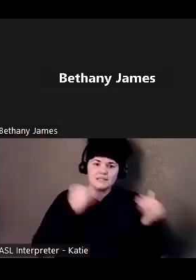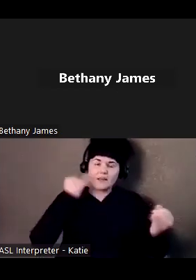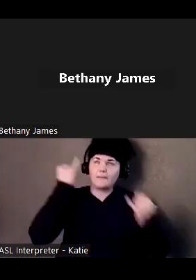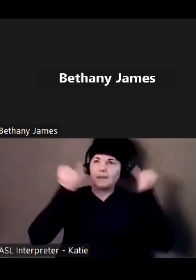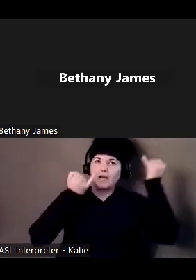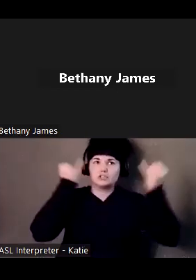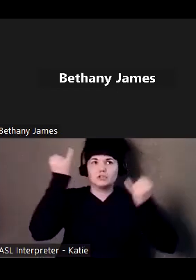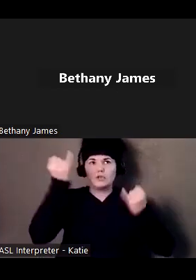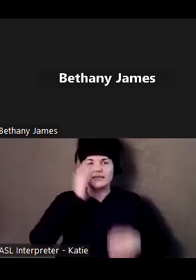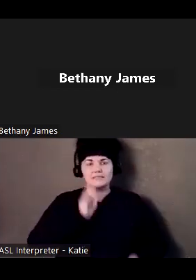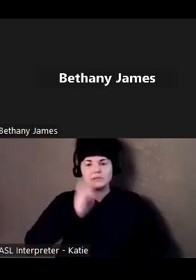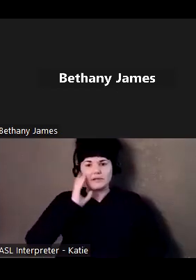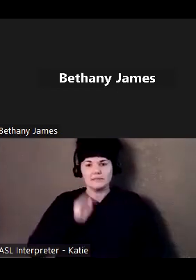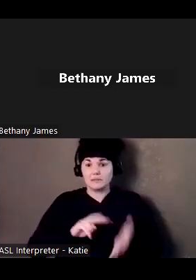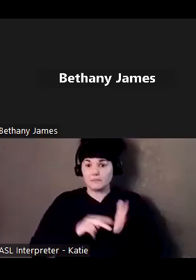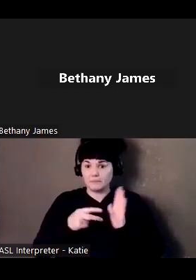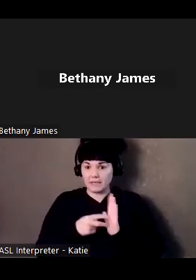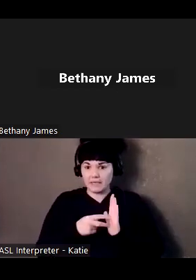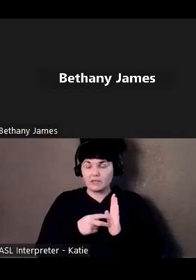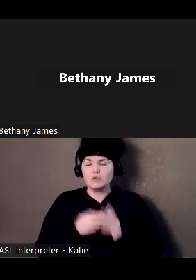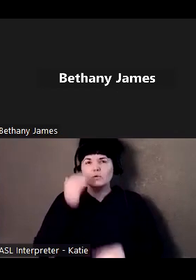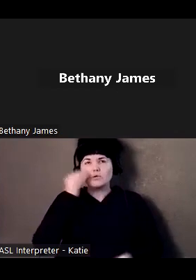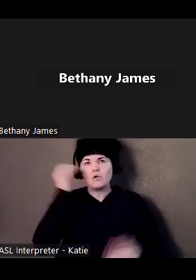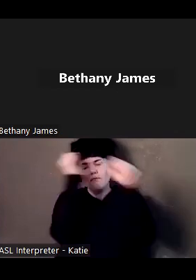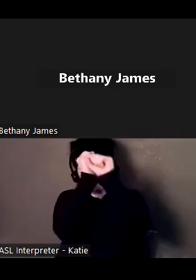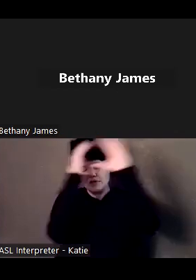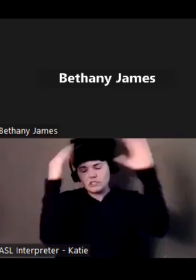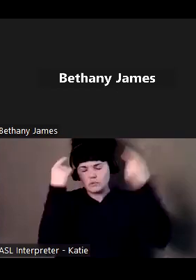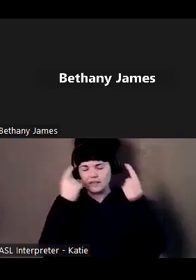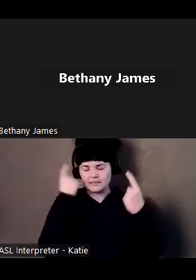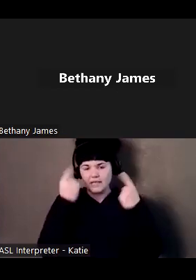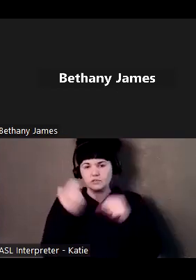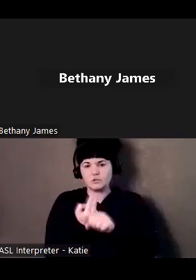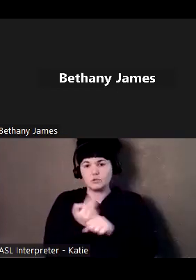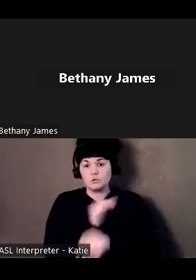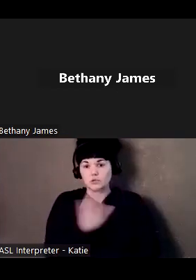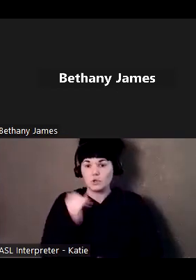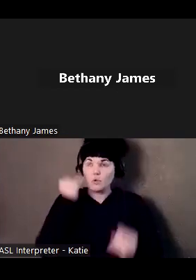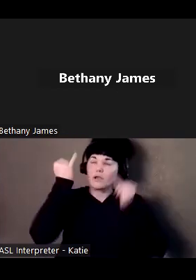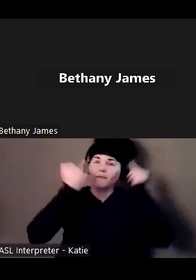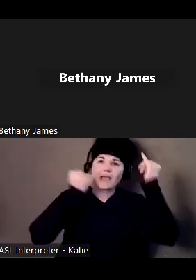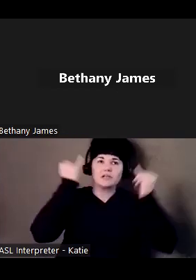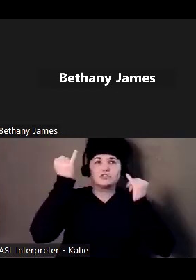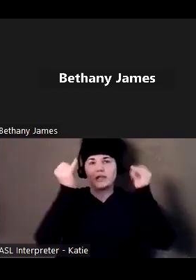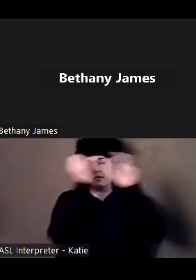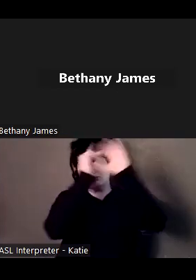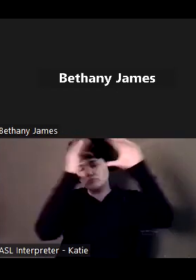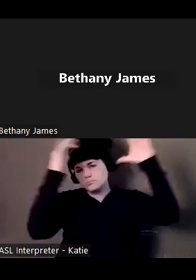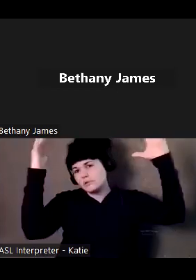is another way of saying doing things like visualization, using your imagination to